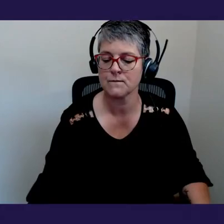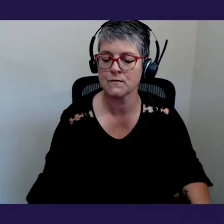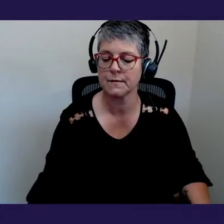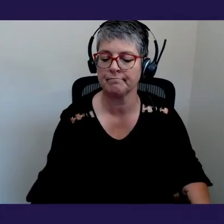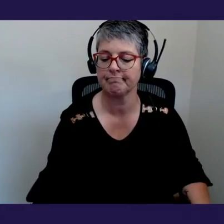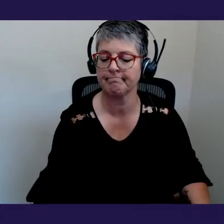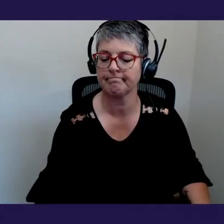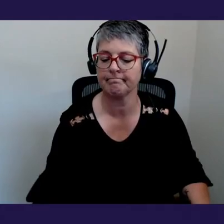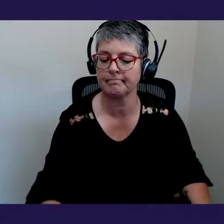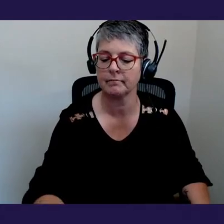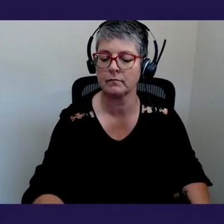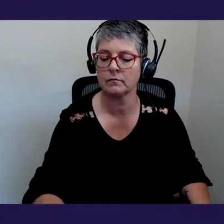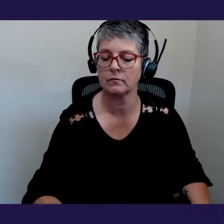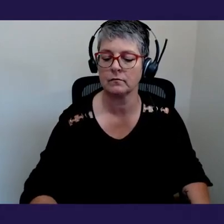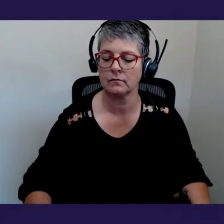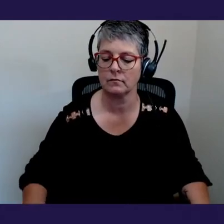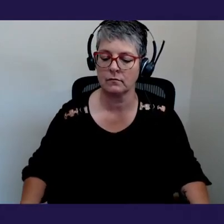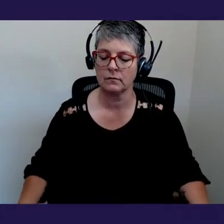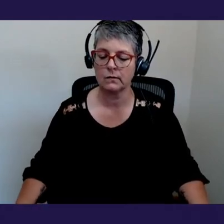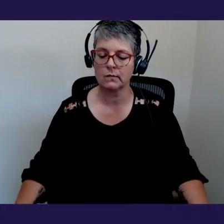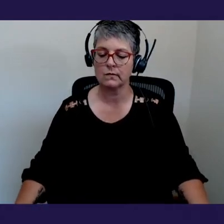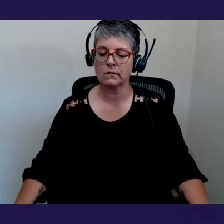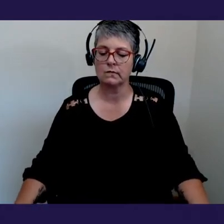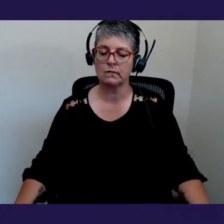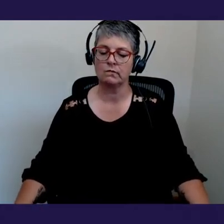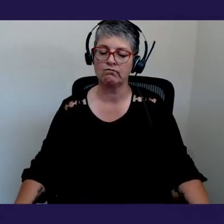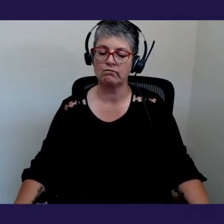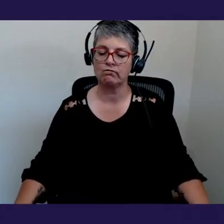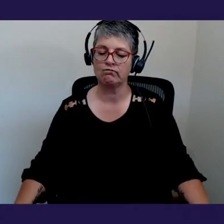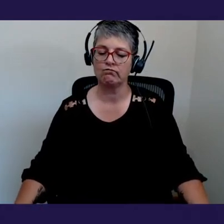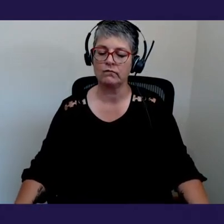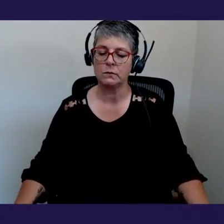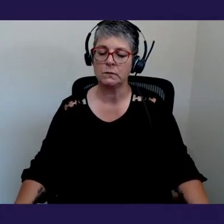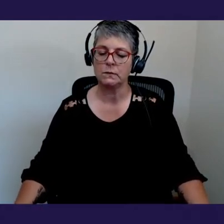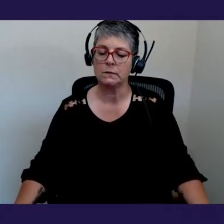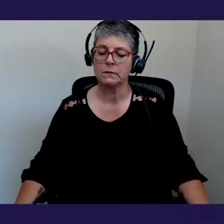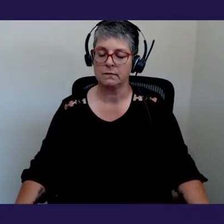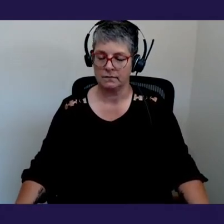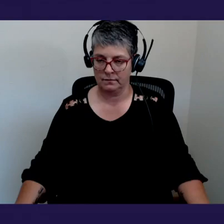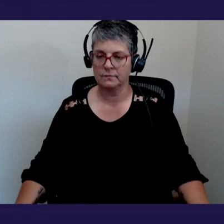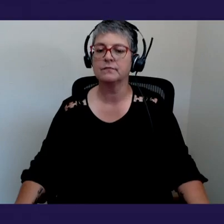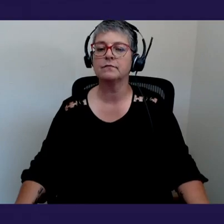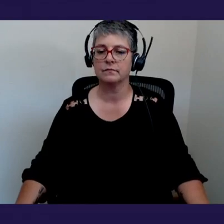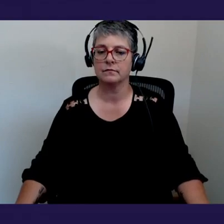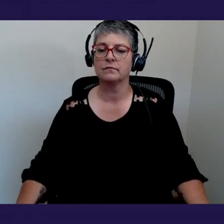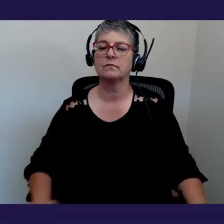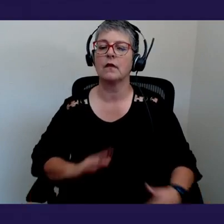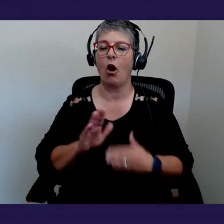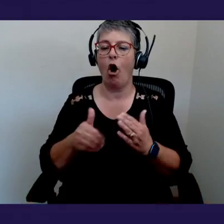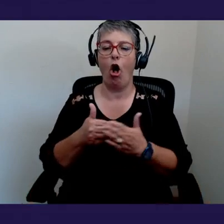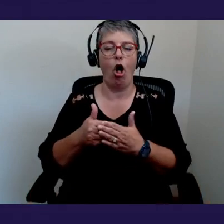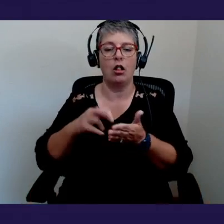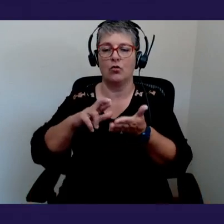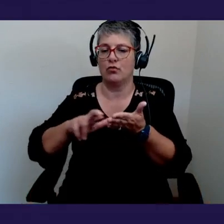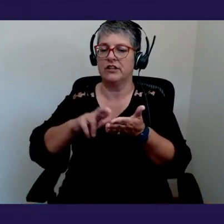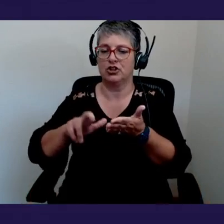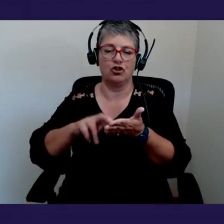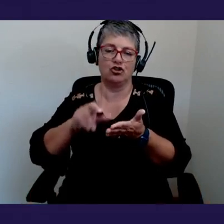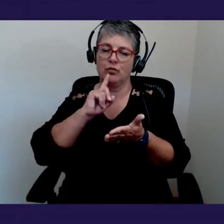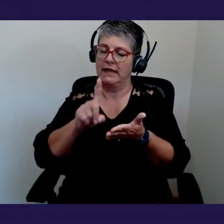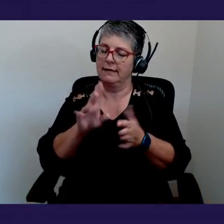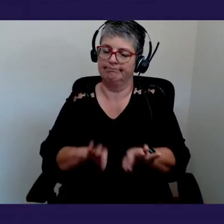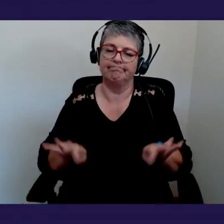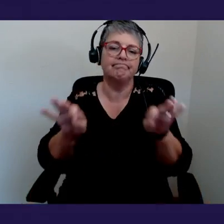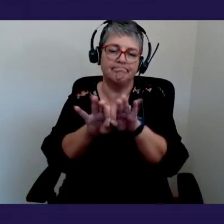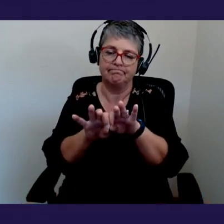I mean, I can jump in if nobody else wants to. Look, I think all the research is needed. One of the